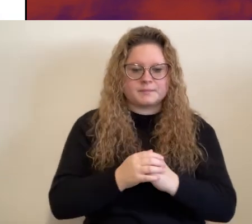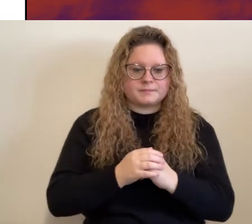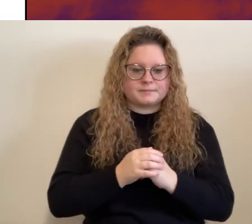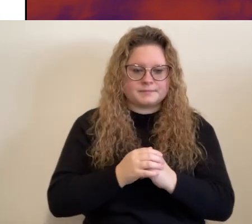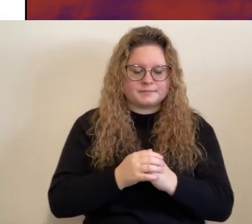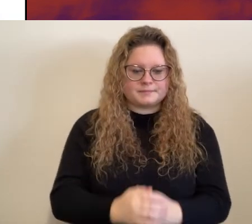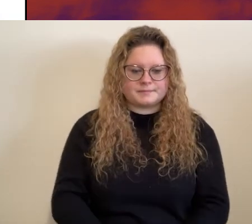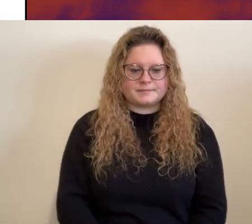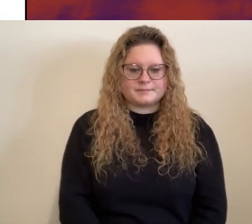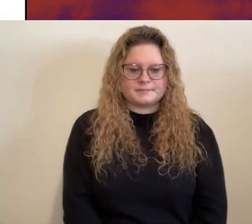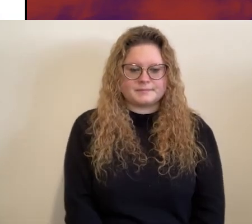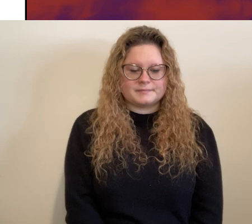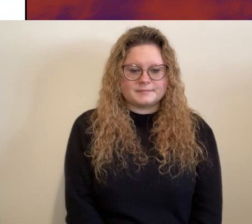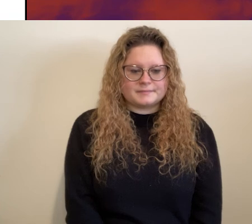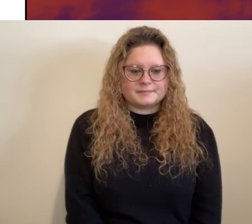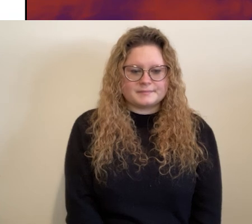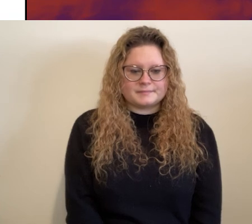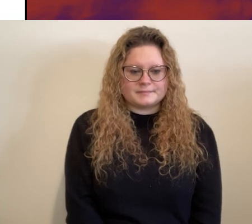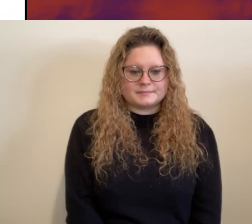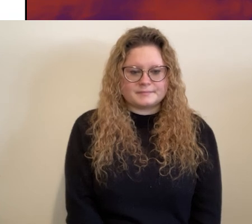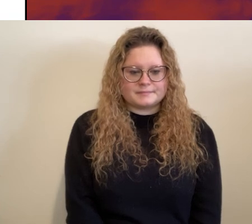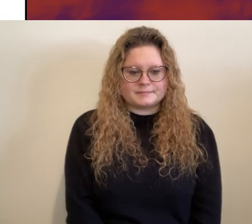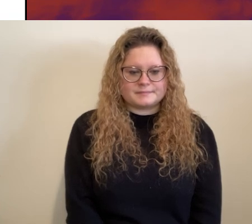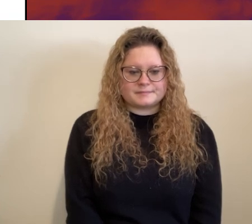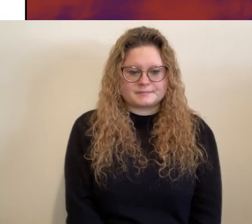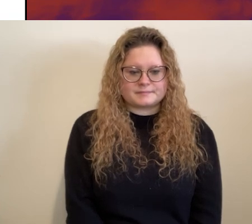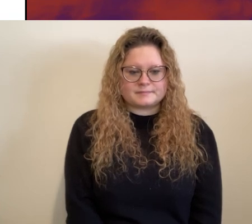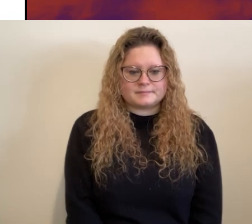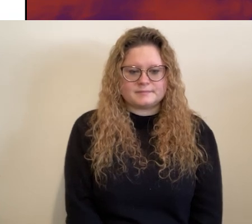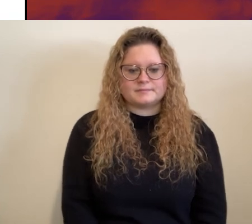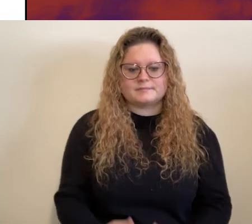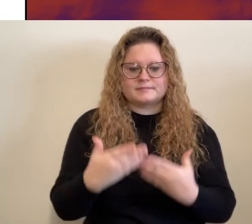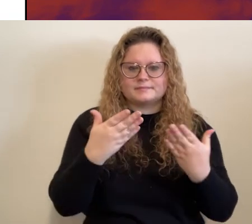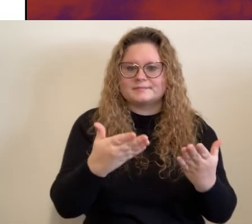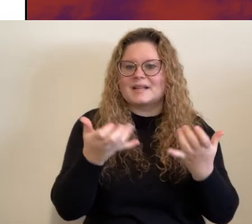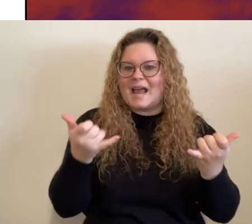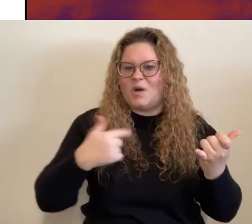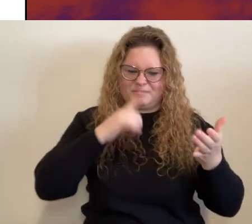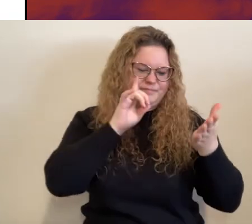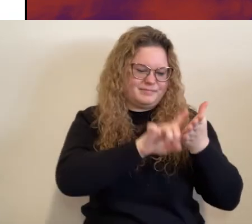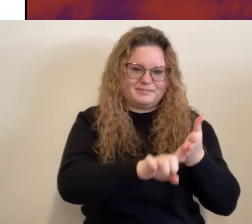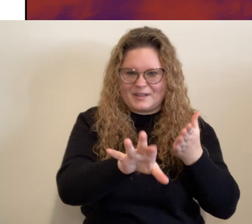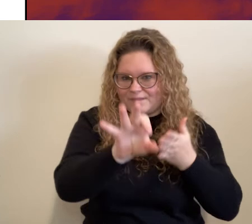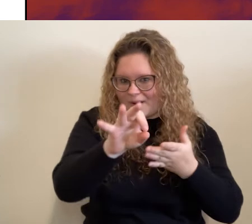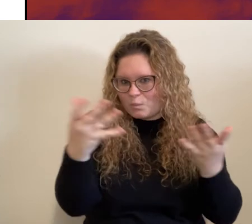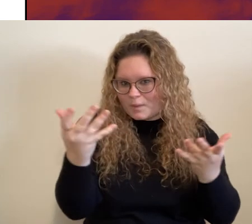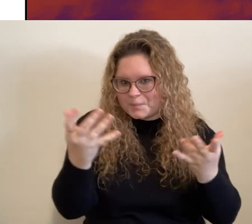So I guess this is sort of case study zone here. So this is a very